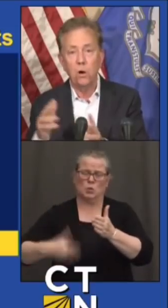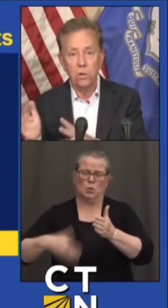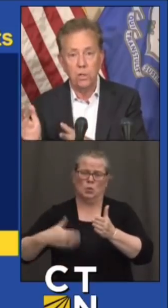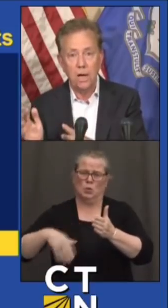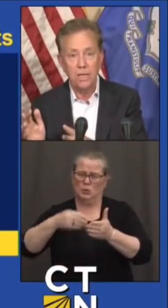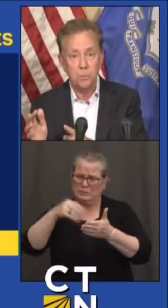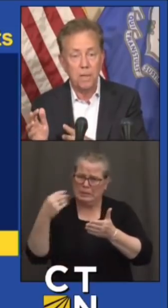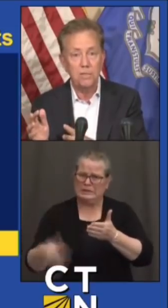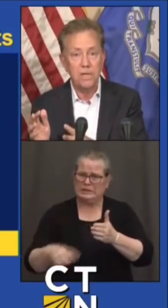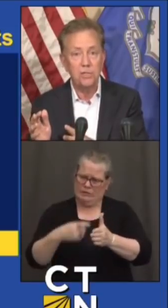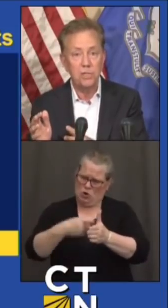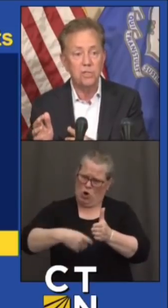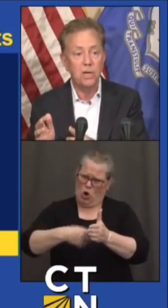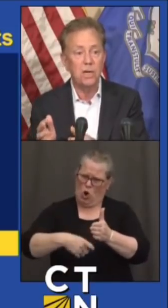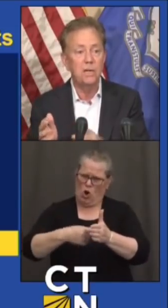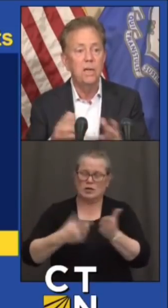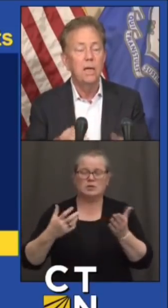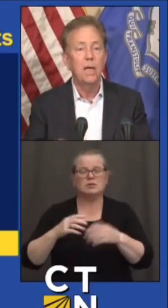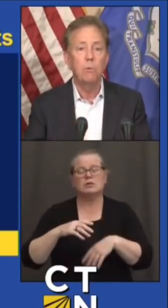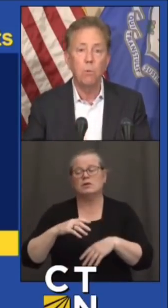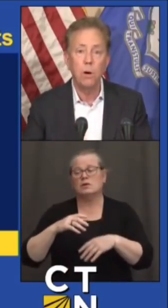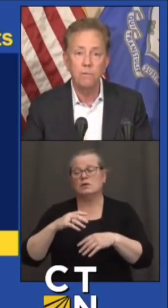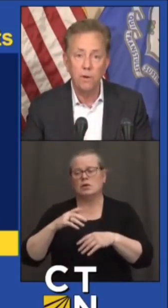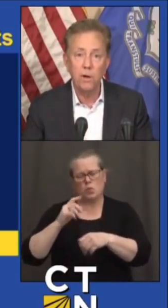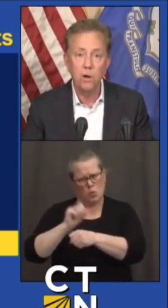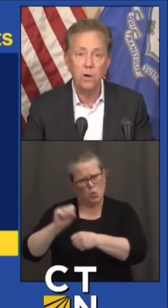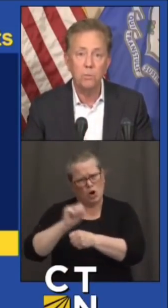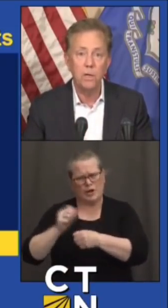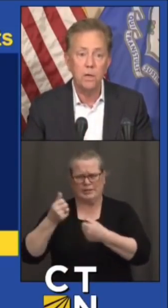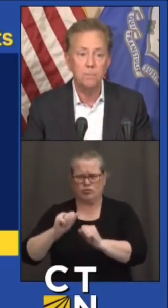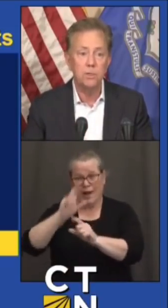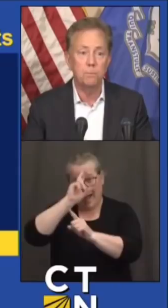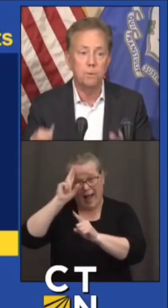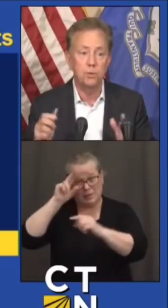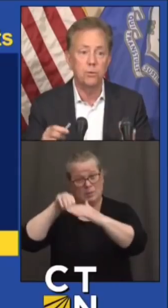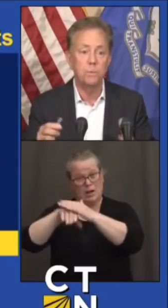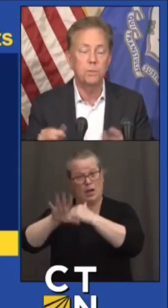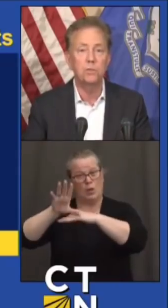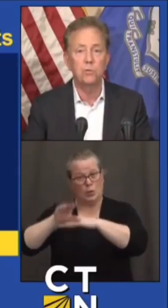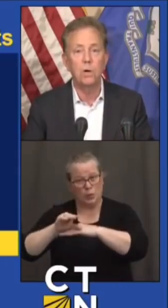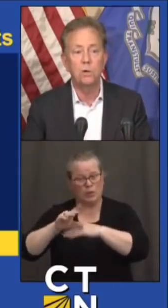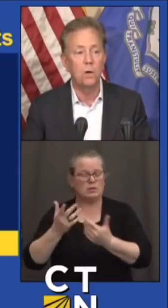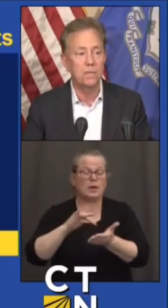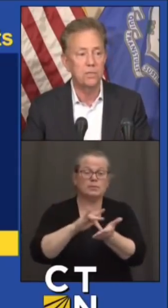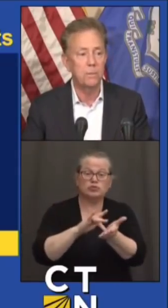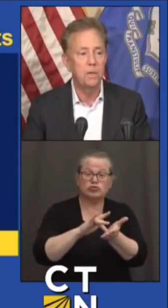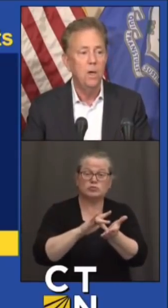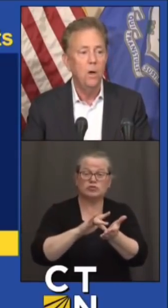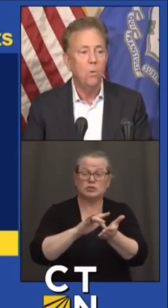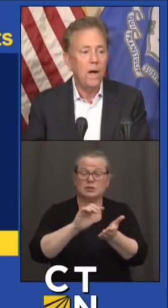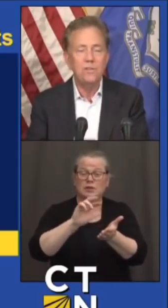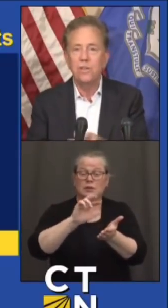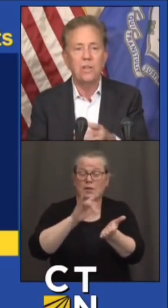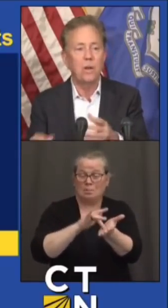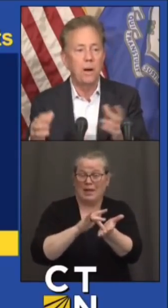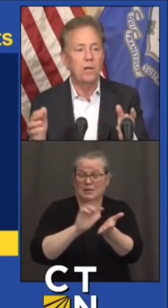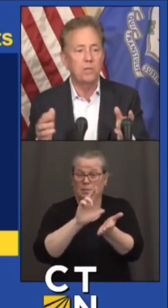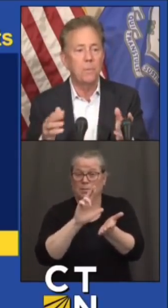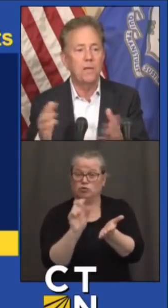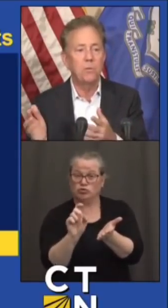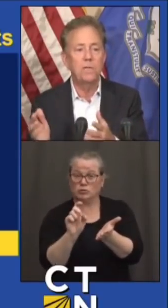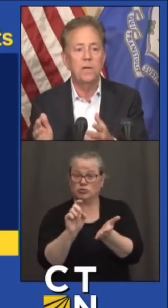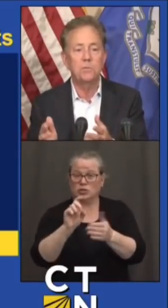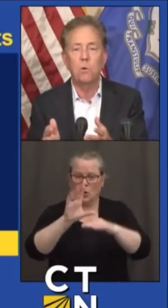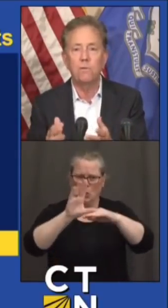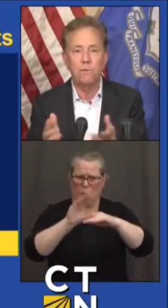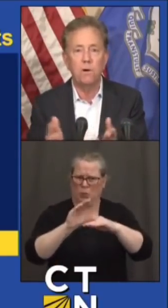working hard on the hospitalization side, and we're working very hard when it comes to prescription drug costs. I mean, why is it that Americans